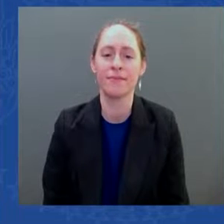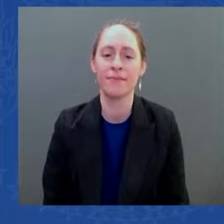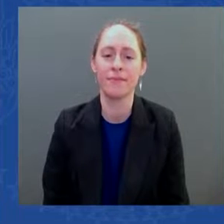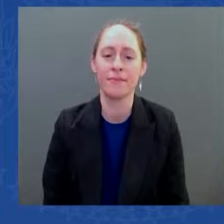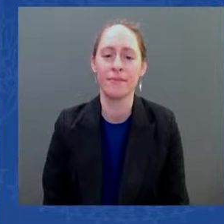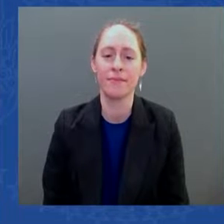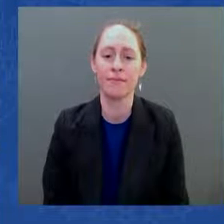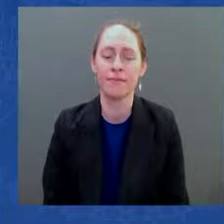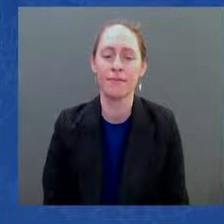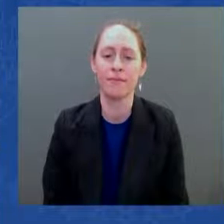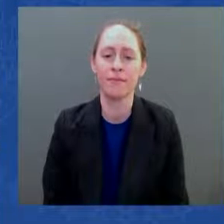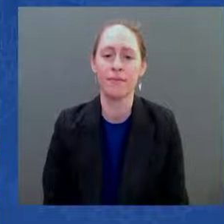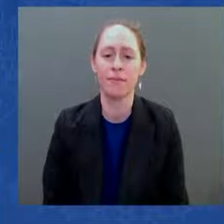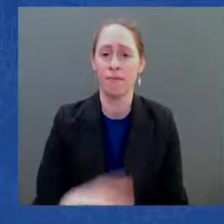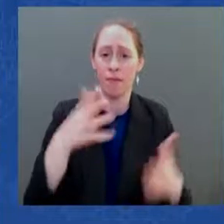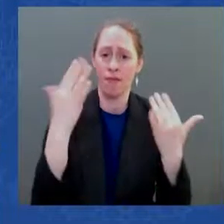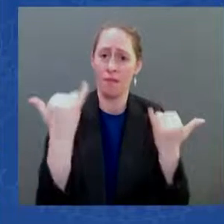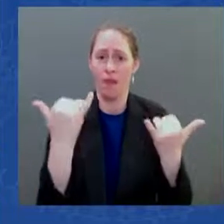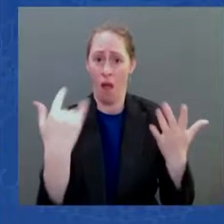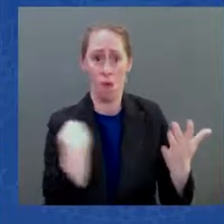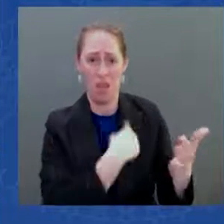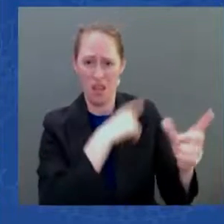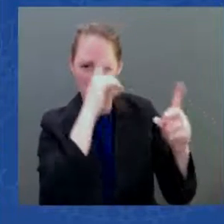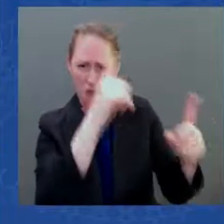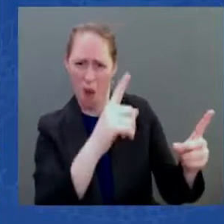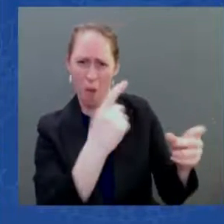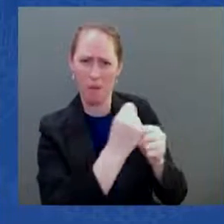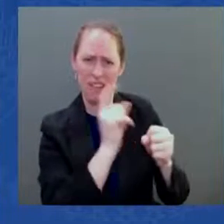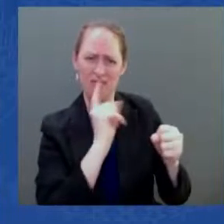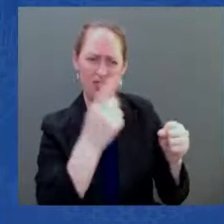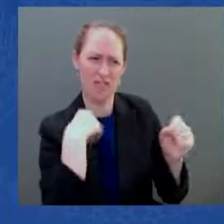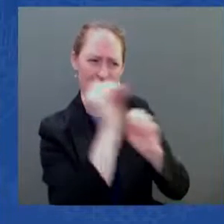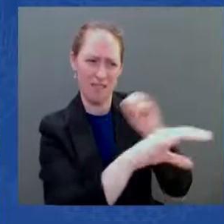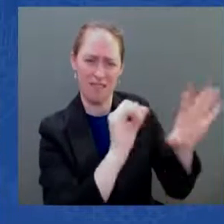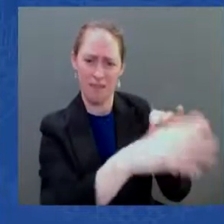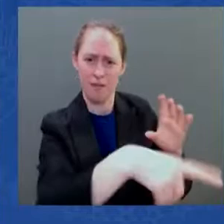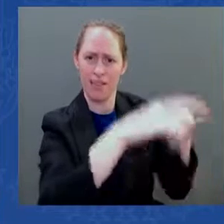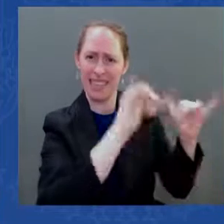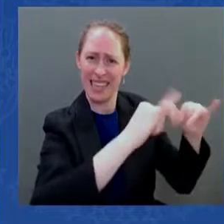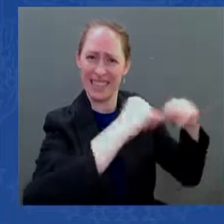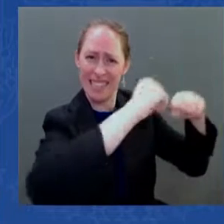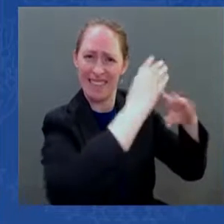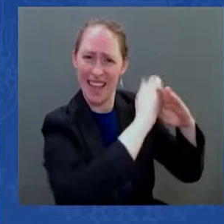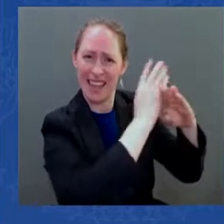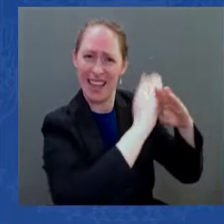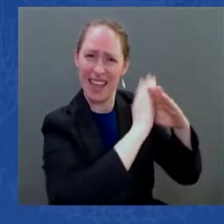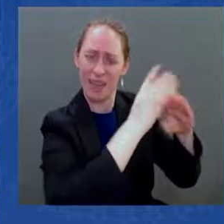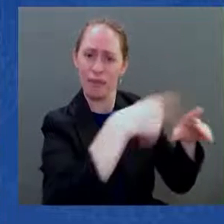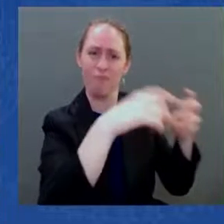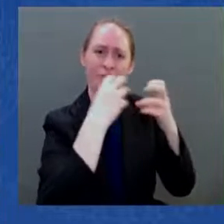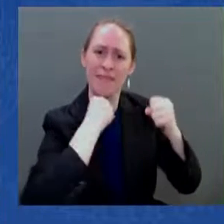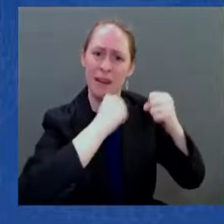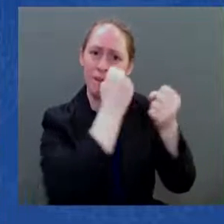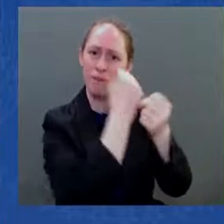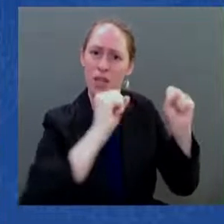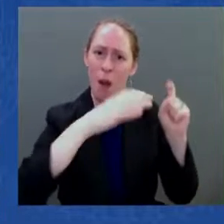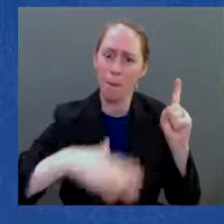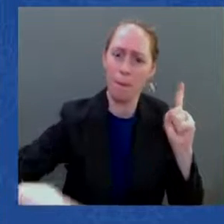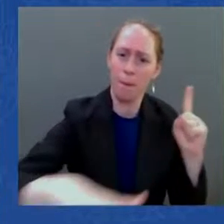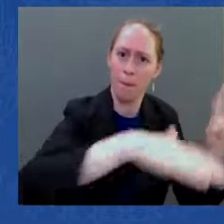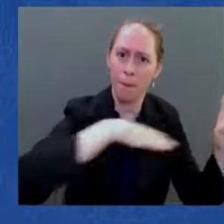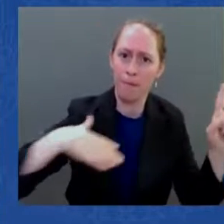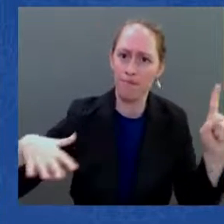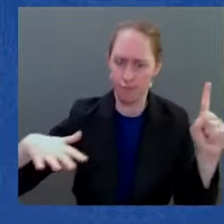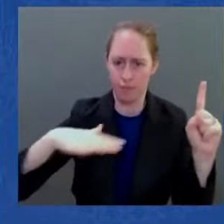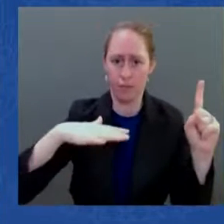Ukrainian fighters who are standing in the breach. You got to admit, must be amazed at the courage of this country, the